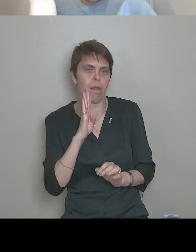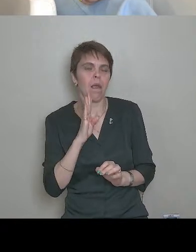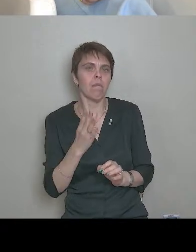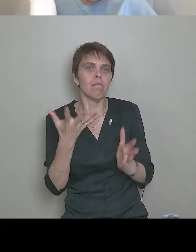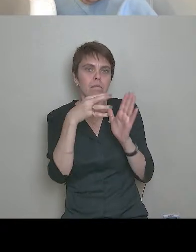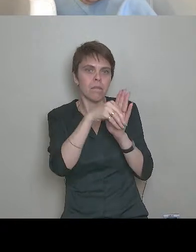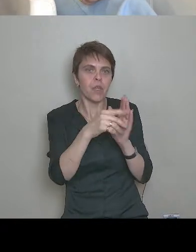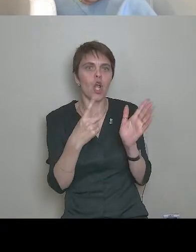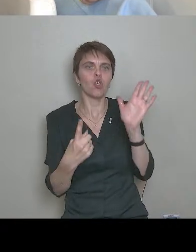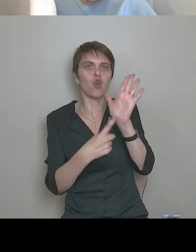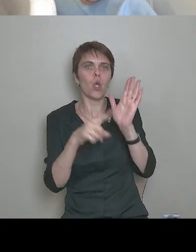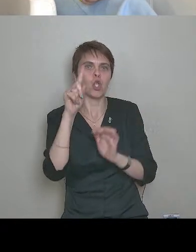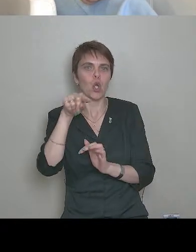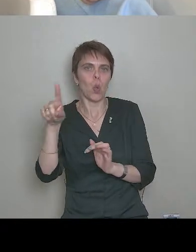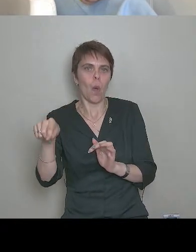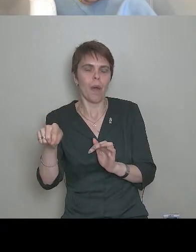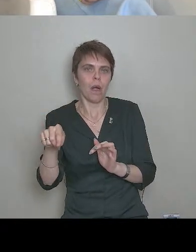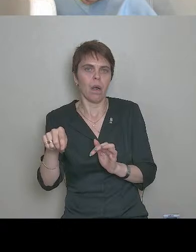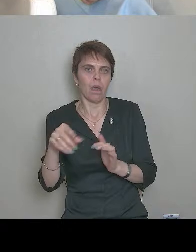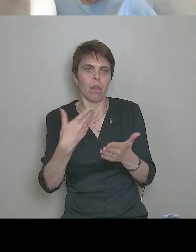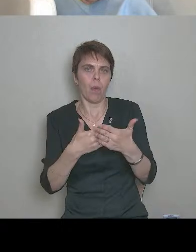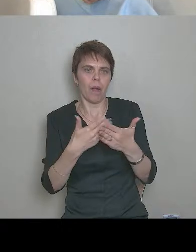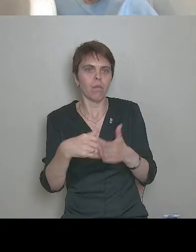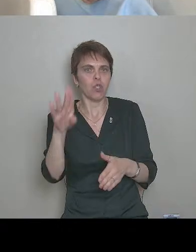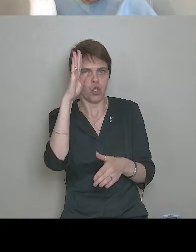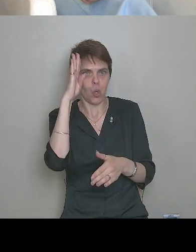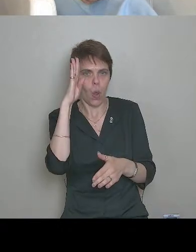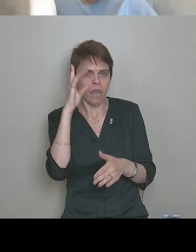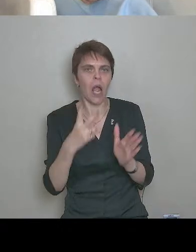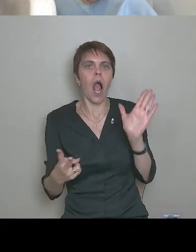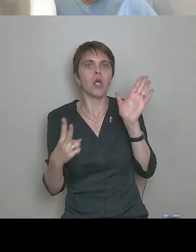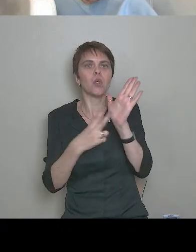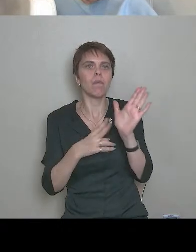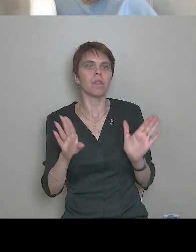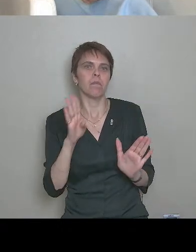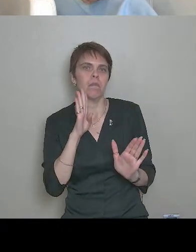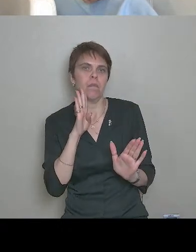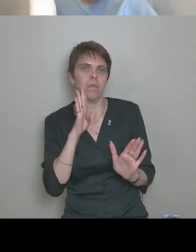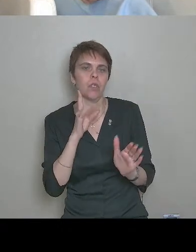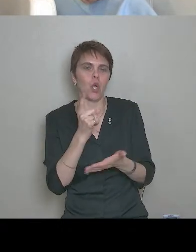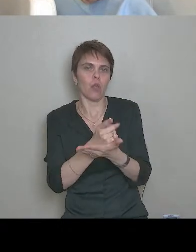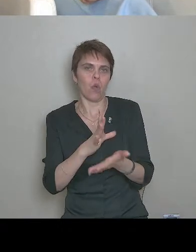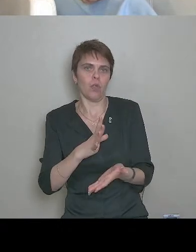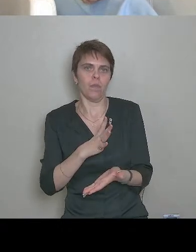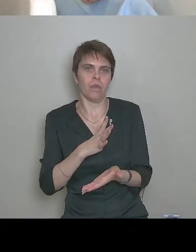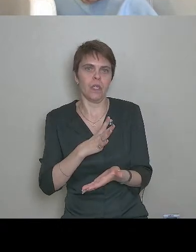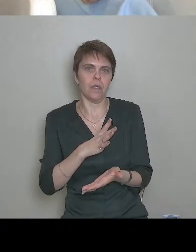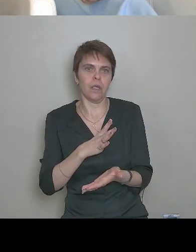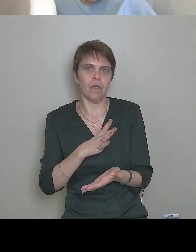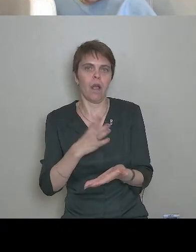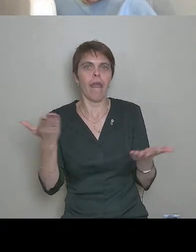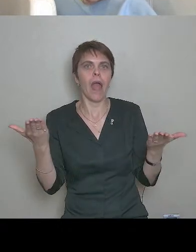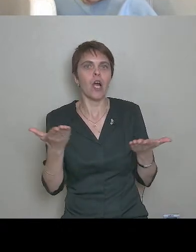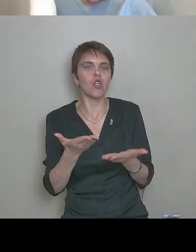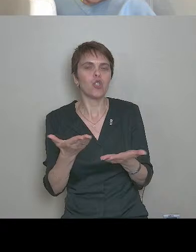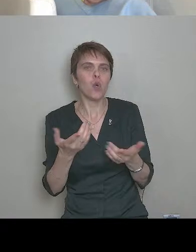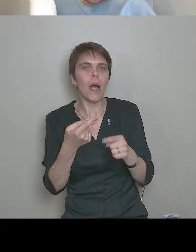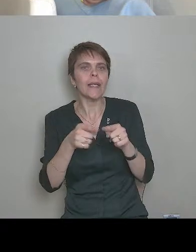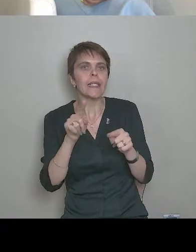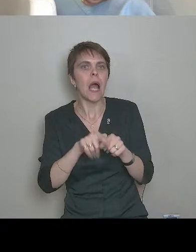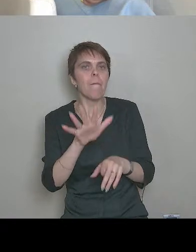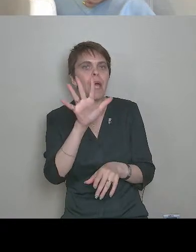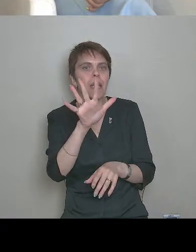with 2 persons of the other gender. 6 numbers should be, if it is male, then 7 should be